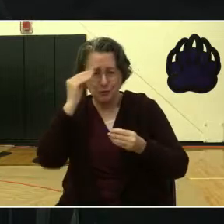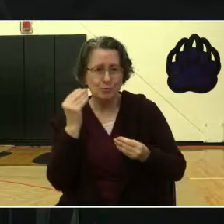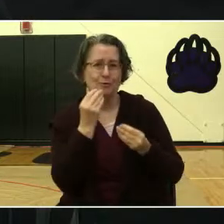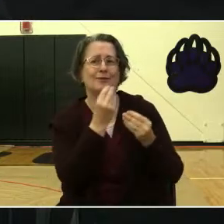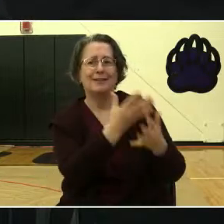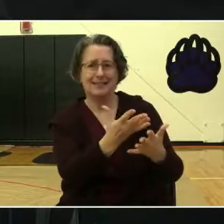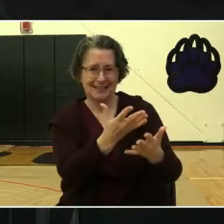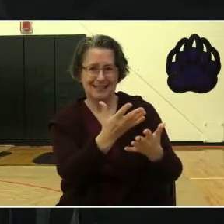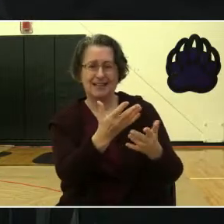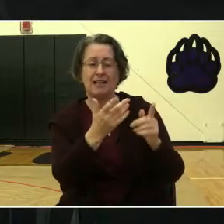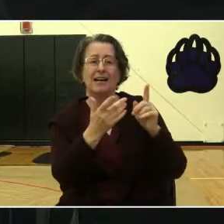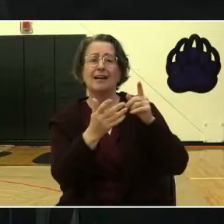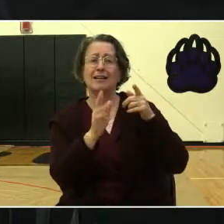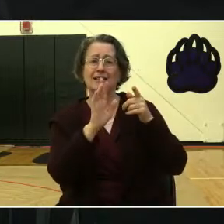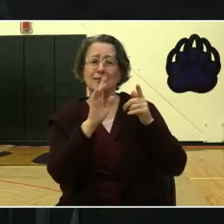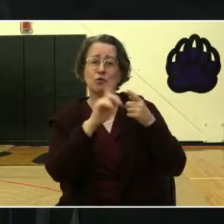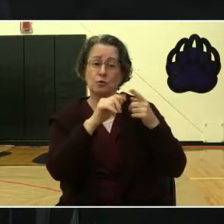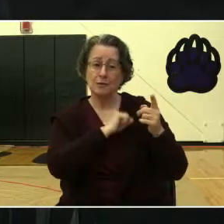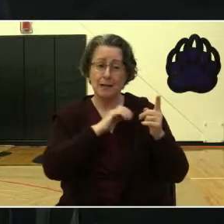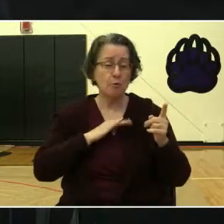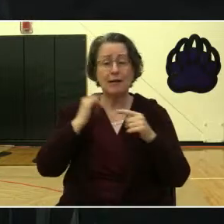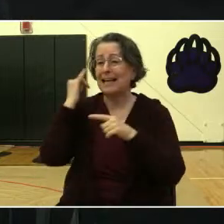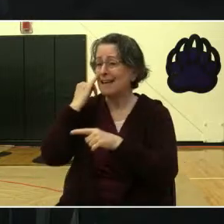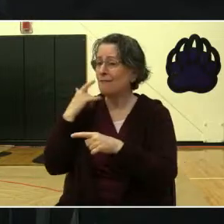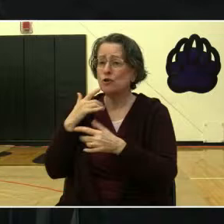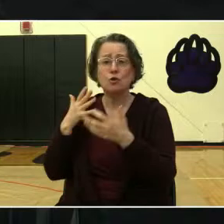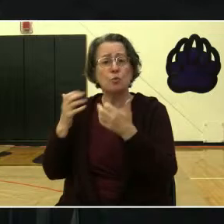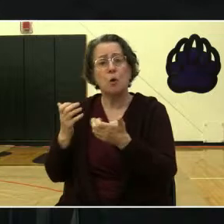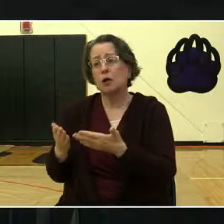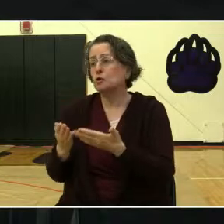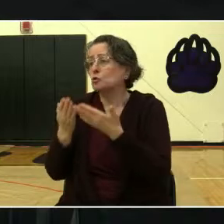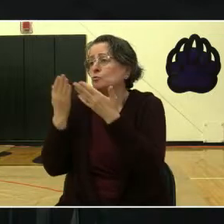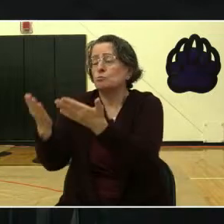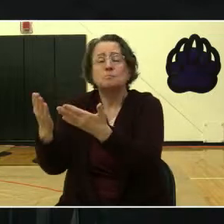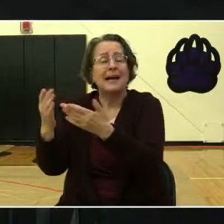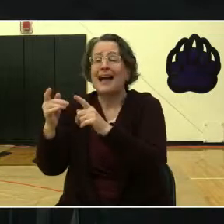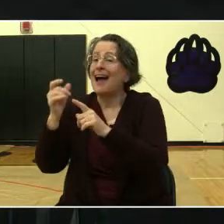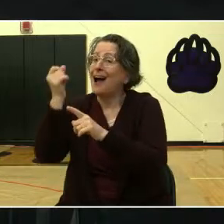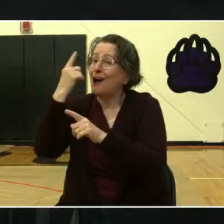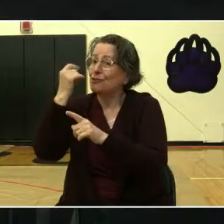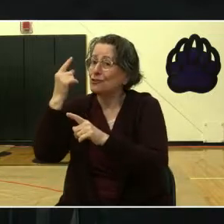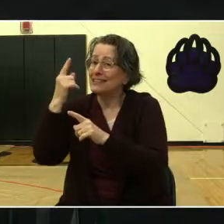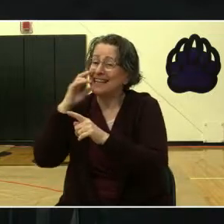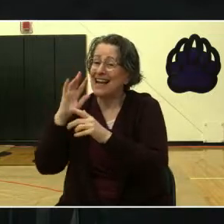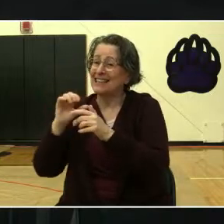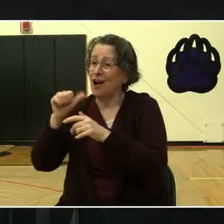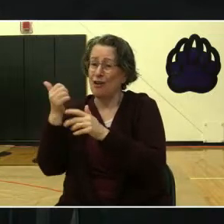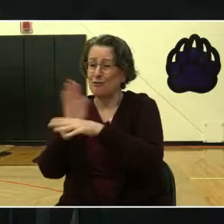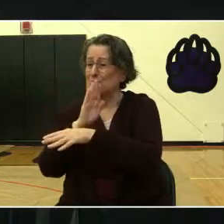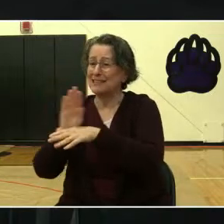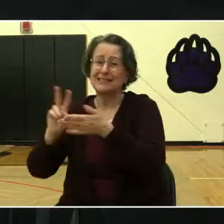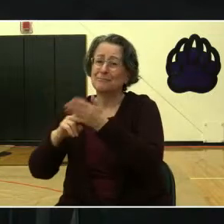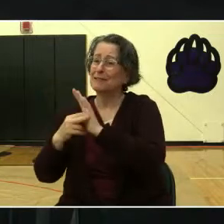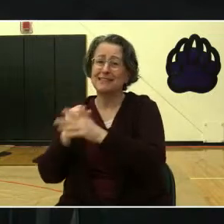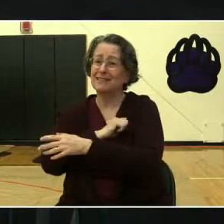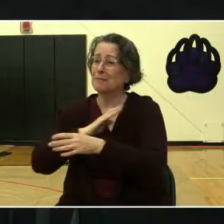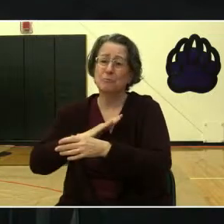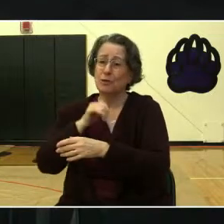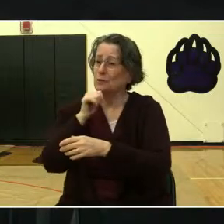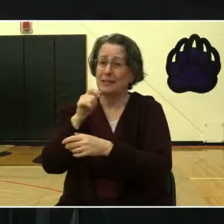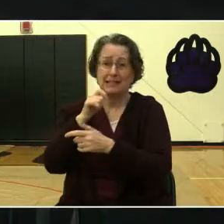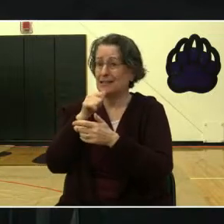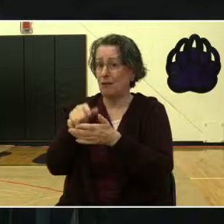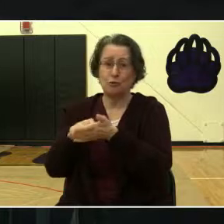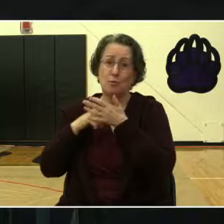matter please make the motion during other business and we'll take it up if we've still got a quorum and we haven't adjourned